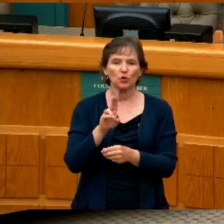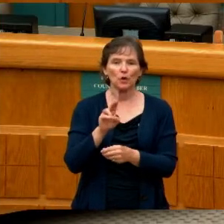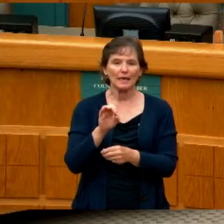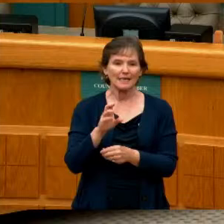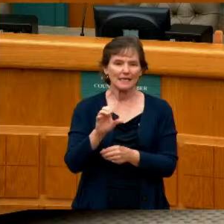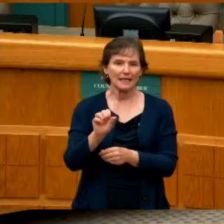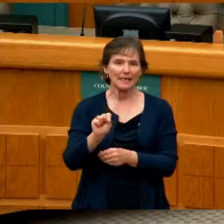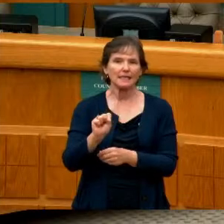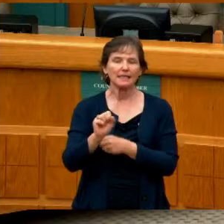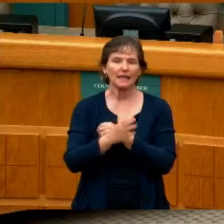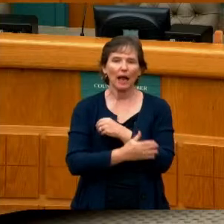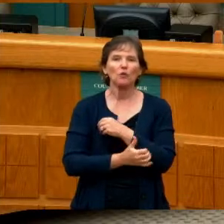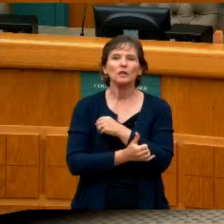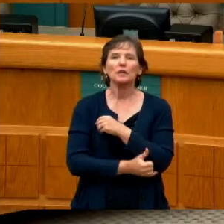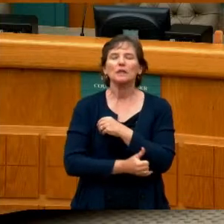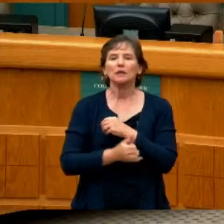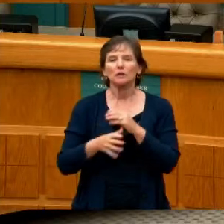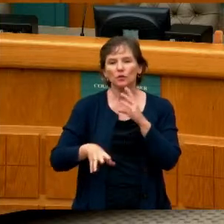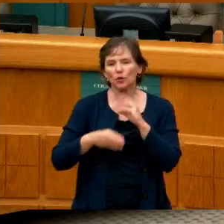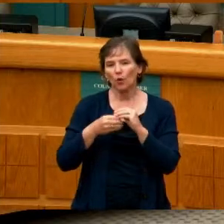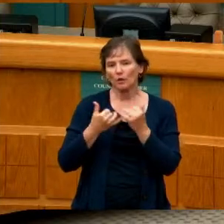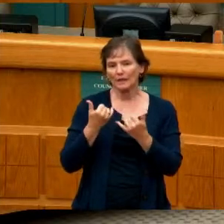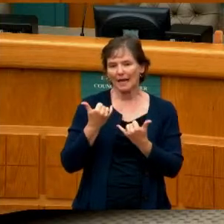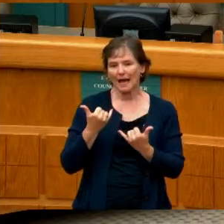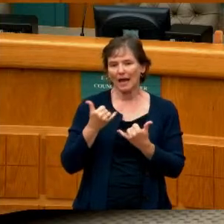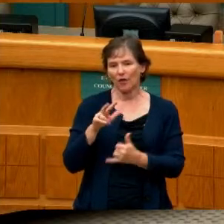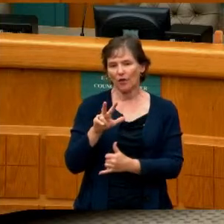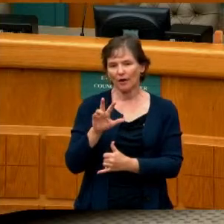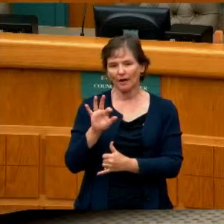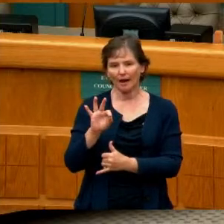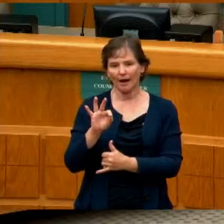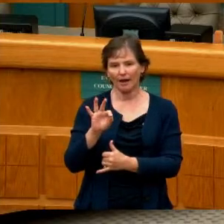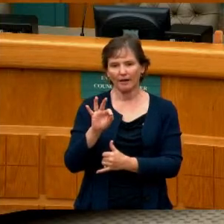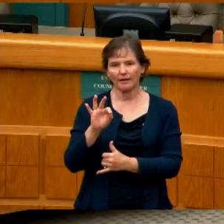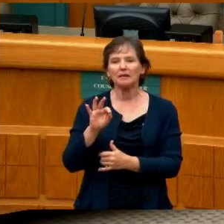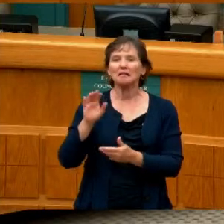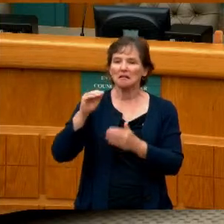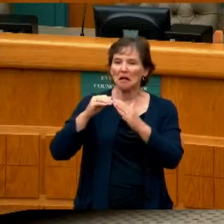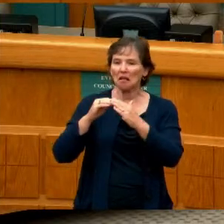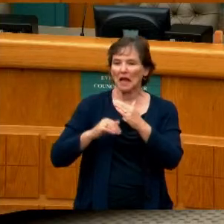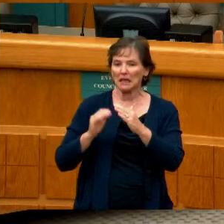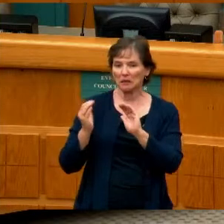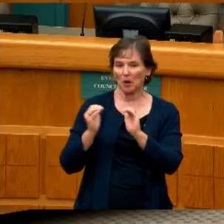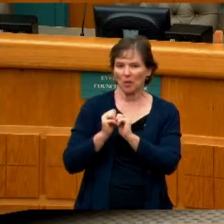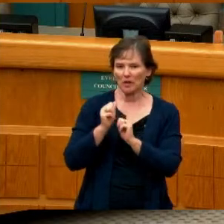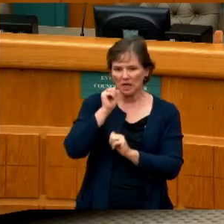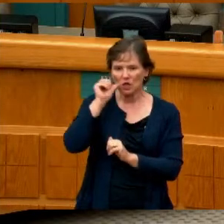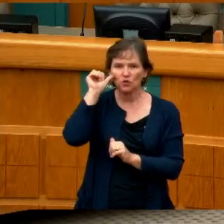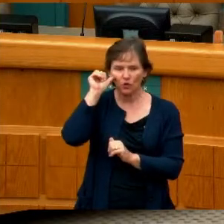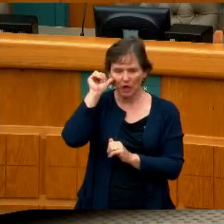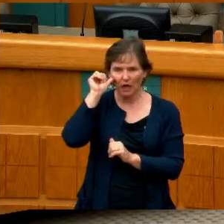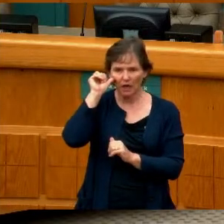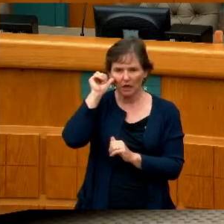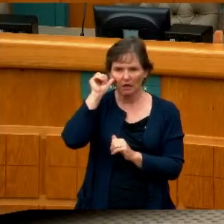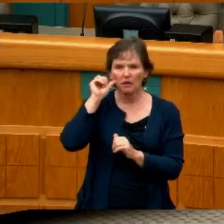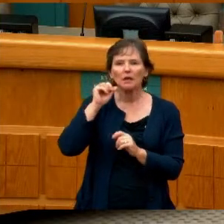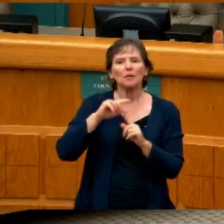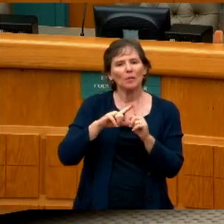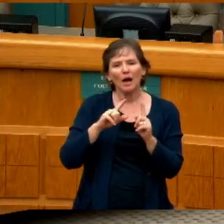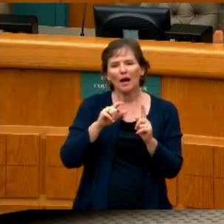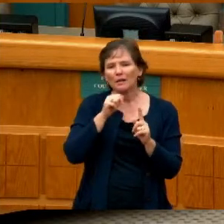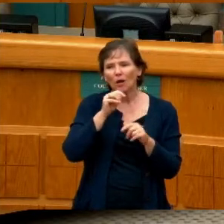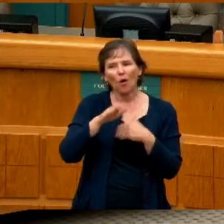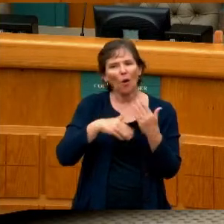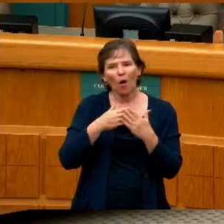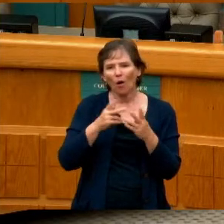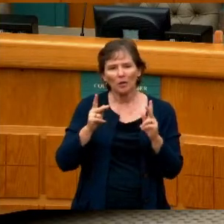These are people that are in the intensive care unit here in Nueces County, and so total for today, 39, which